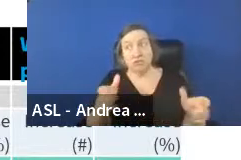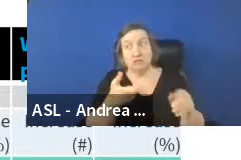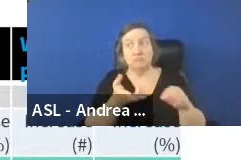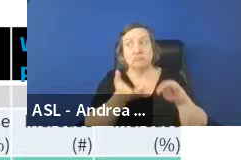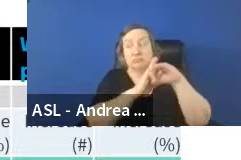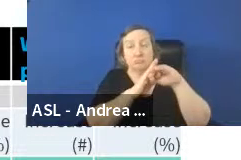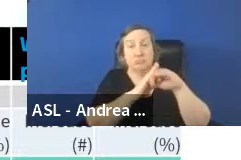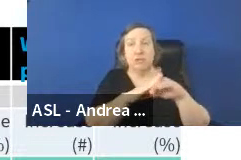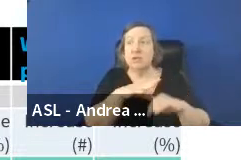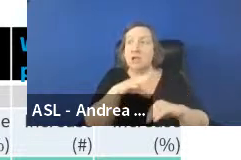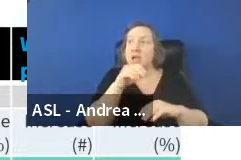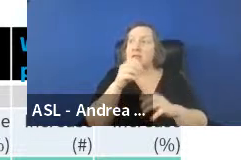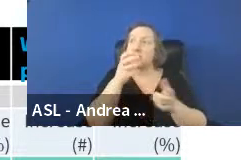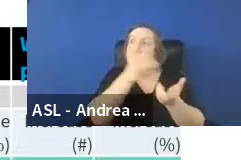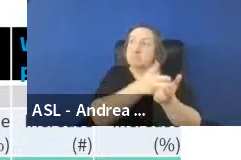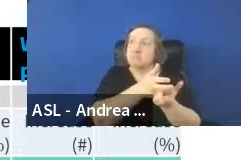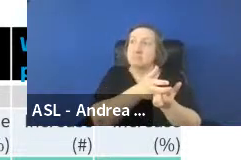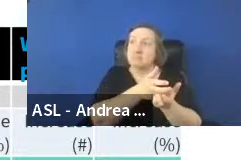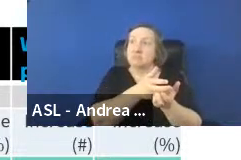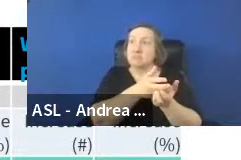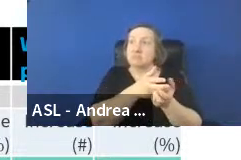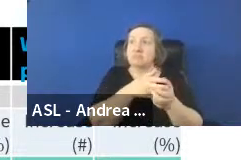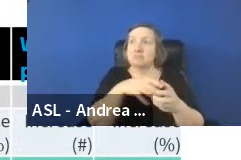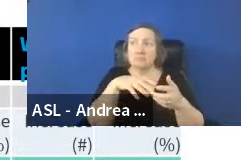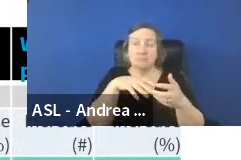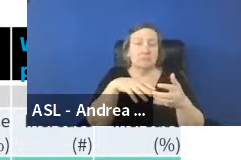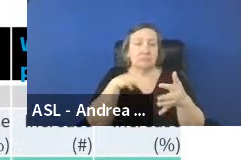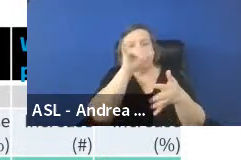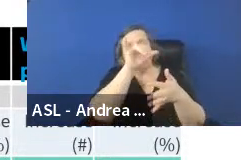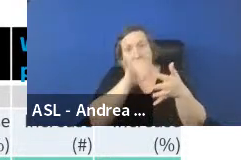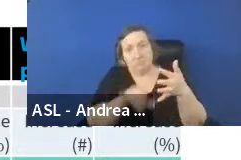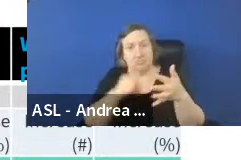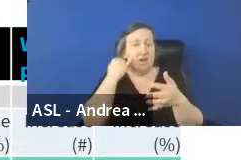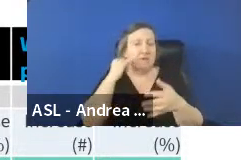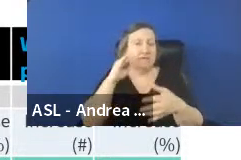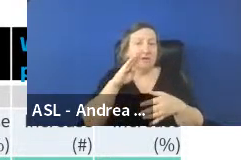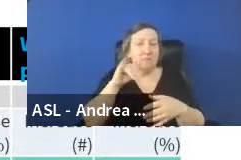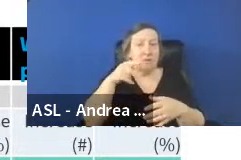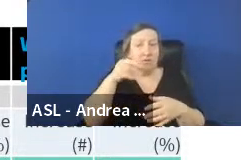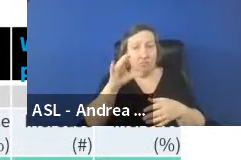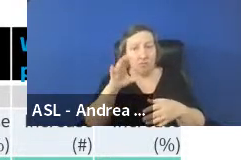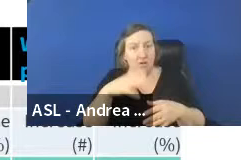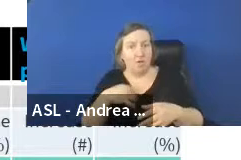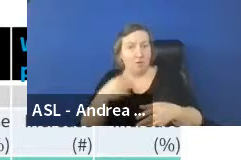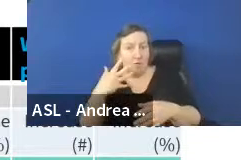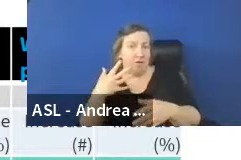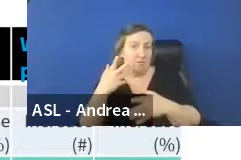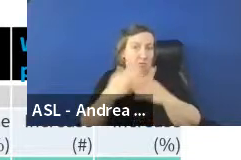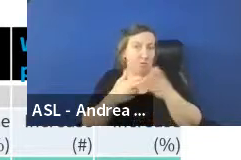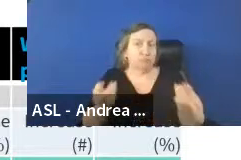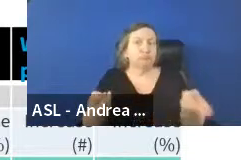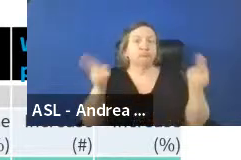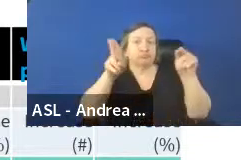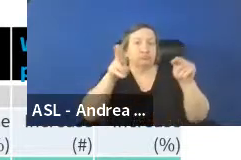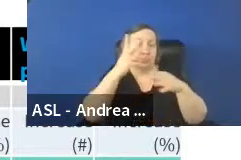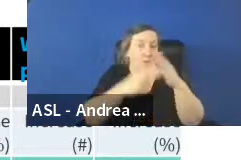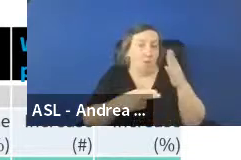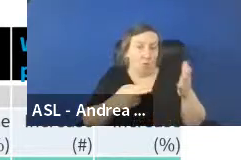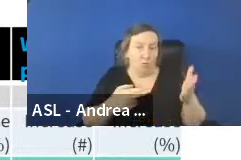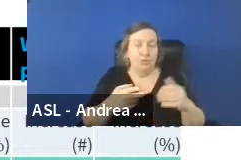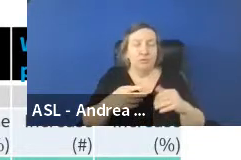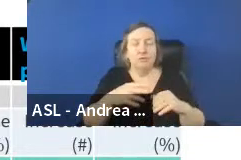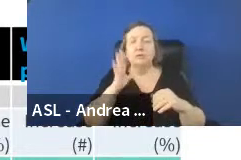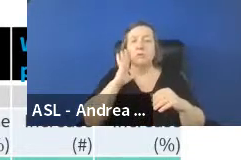also pretty consistently across when we compare BIPOC and white populations. But I'll get to